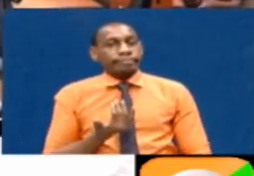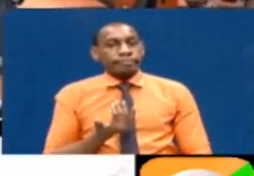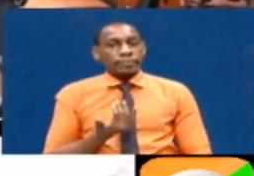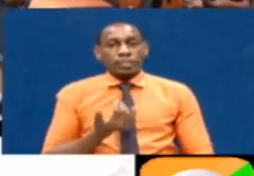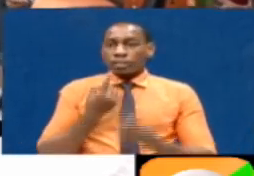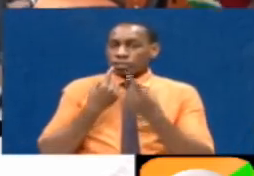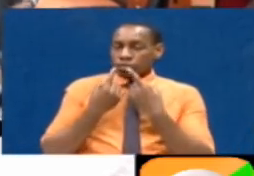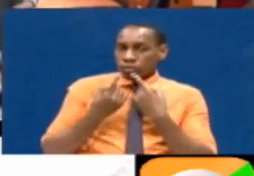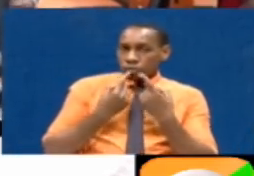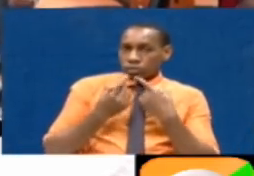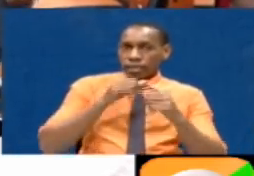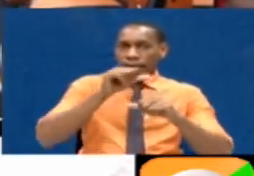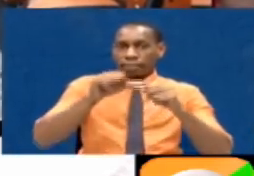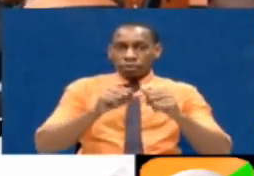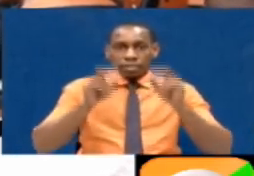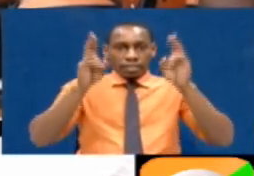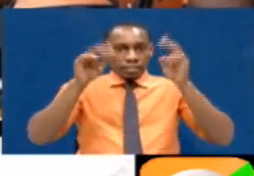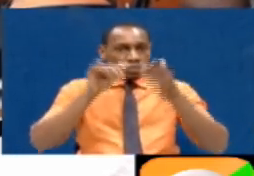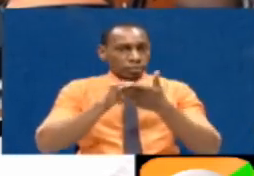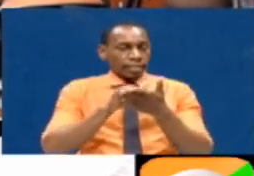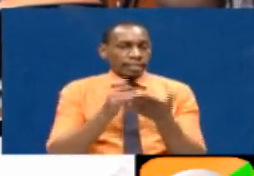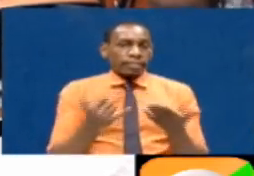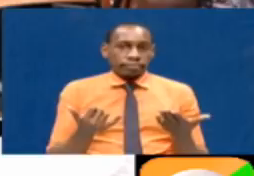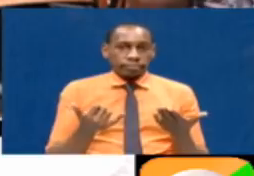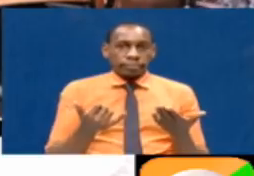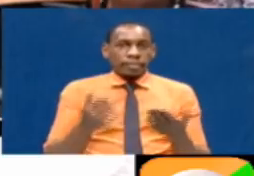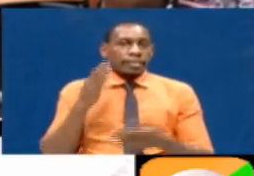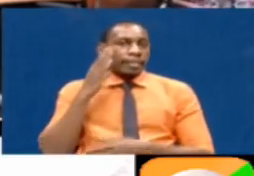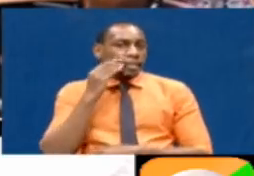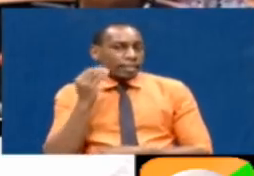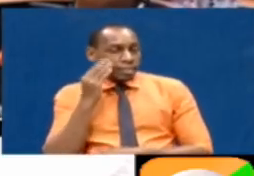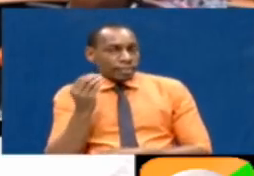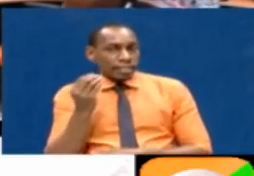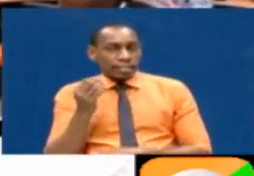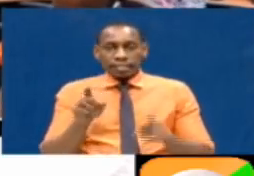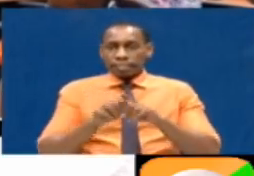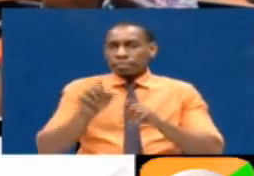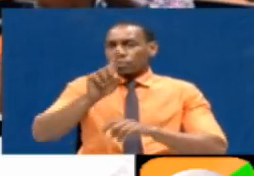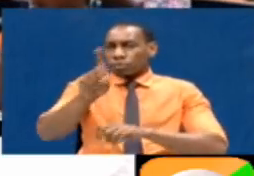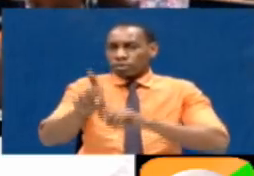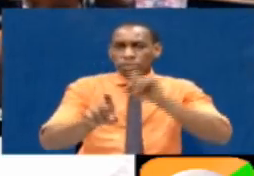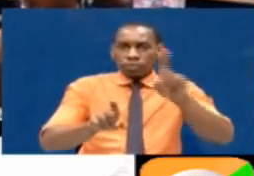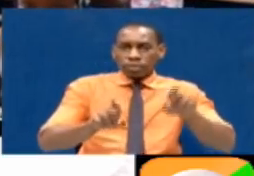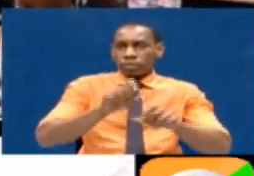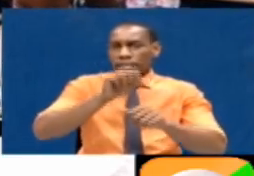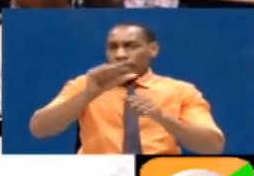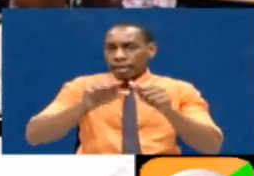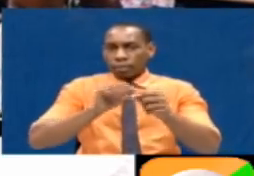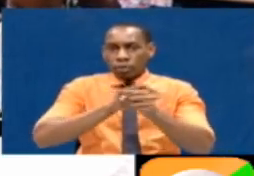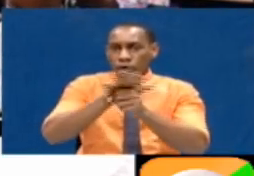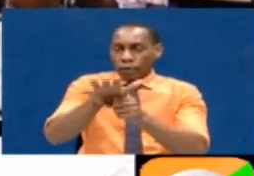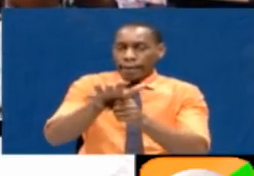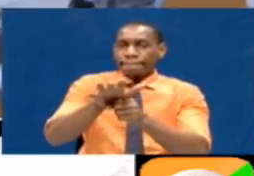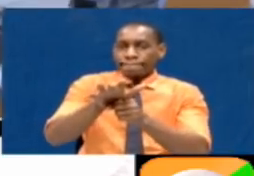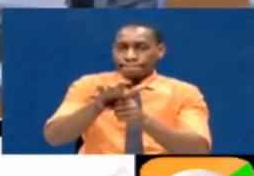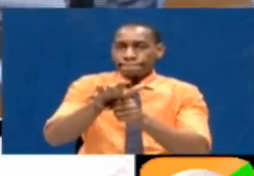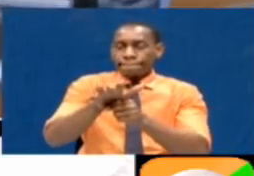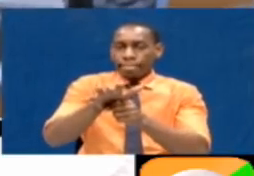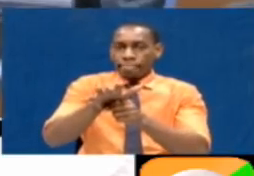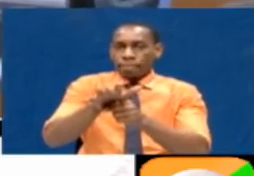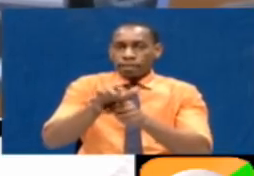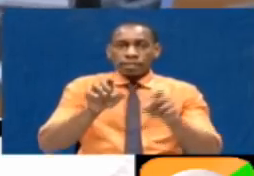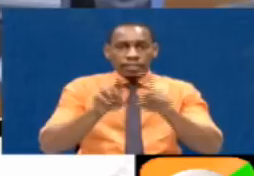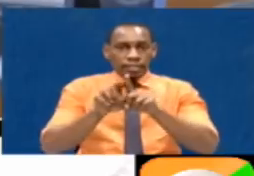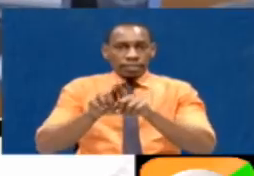to talk about the issues they are experiencing, asking questions about corona,